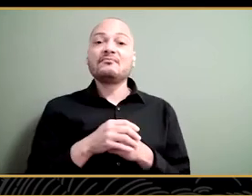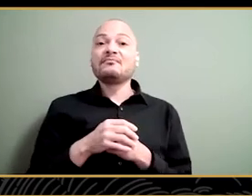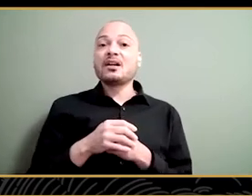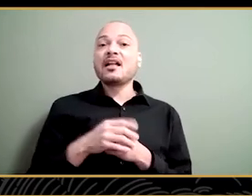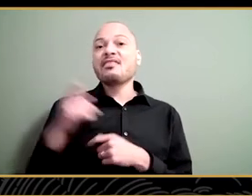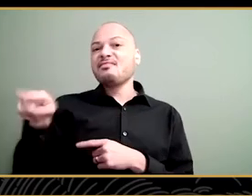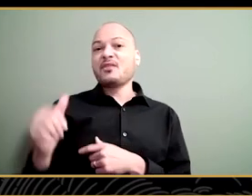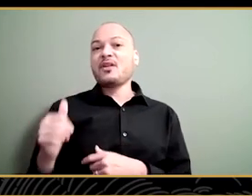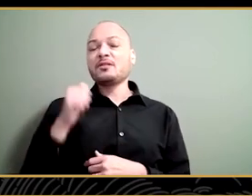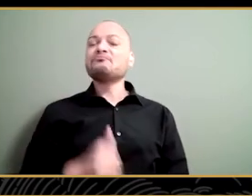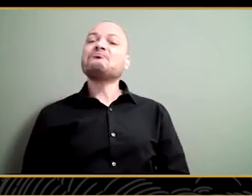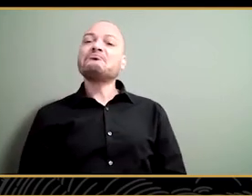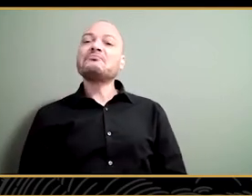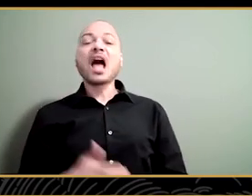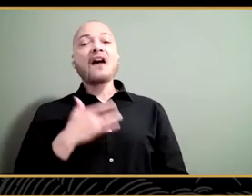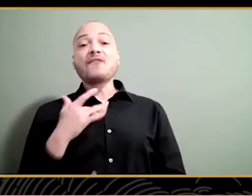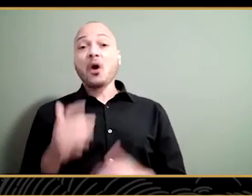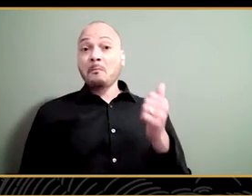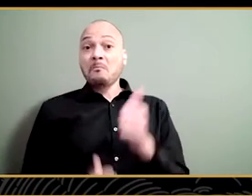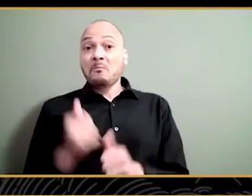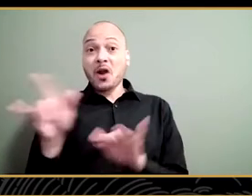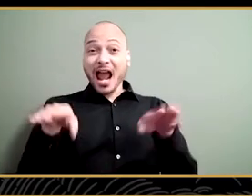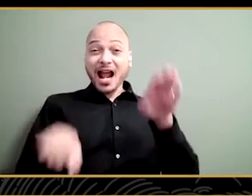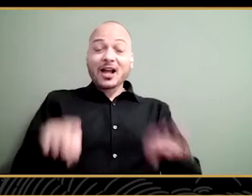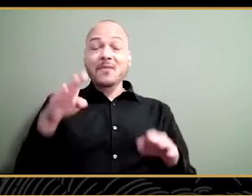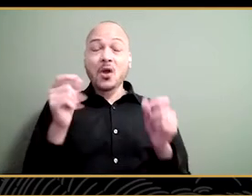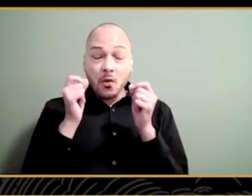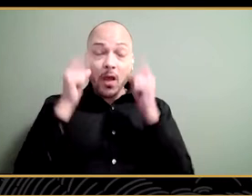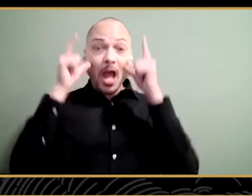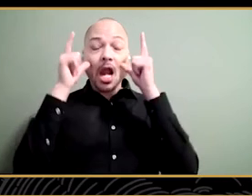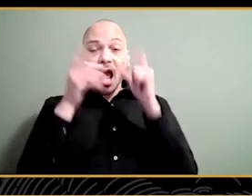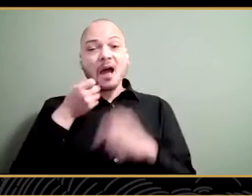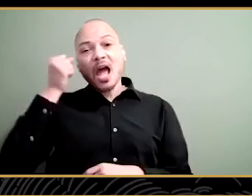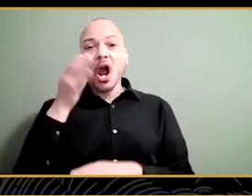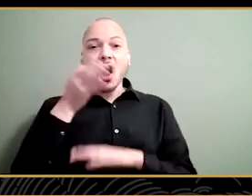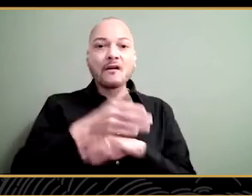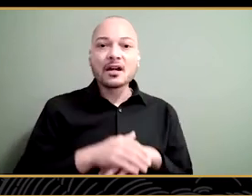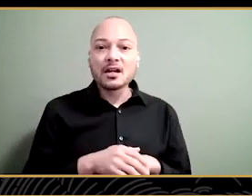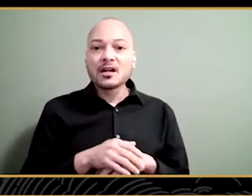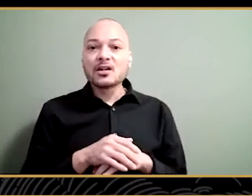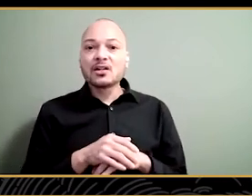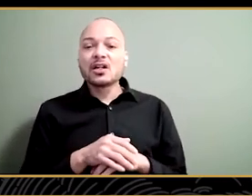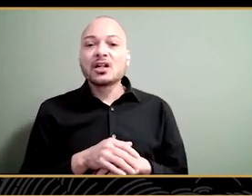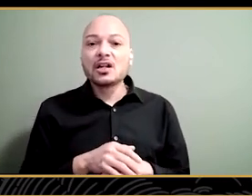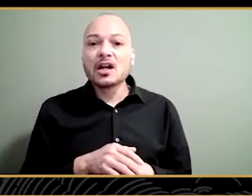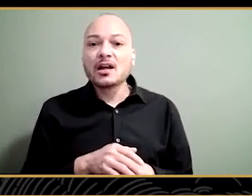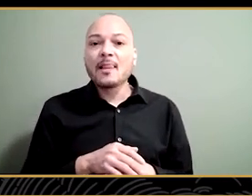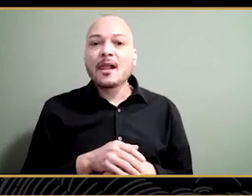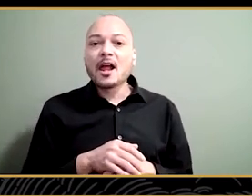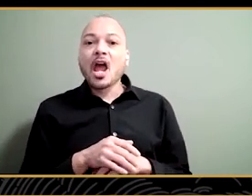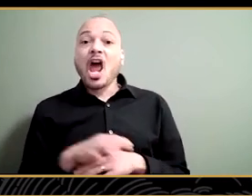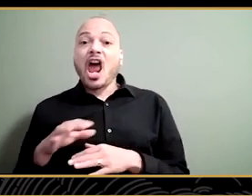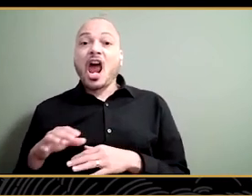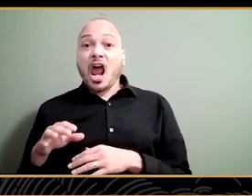I feel most like a zombie waking up to a hangover. My T-bone orange buzzing in my pocket. One text leads.